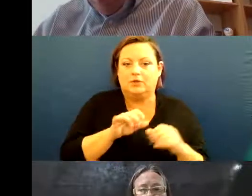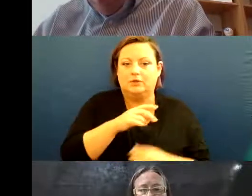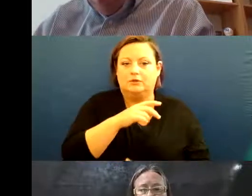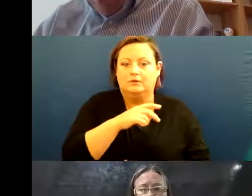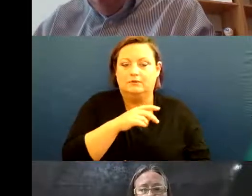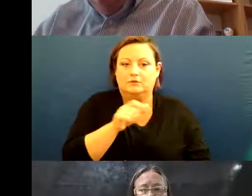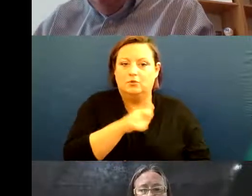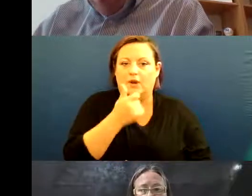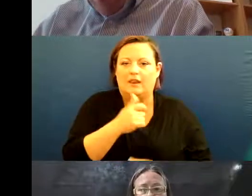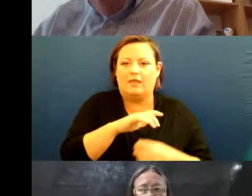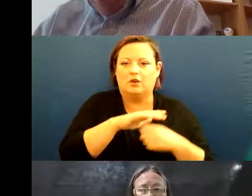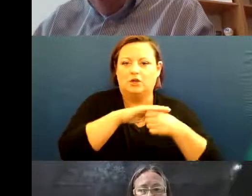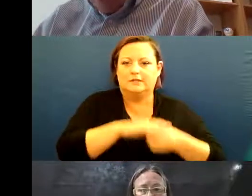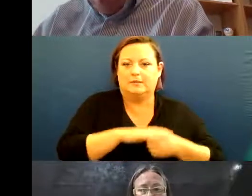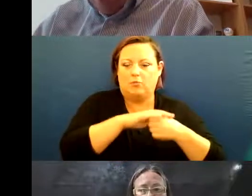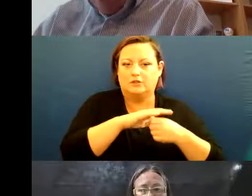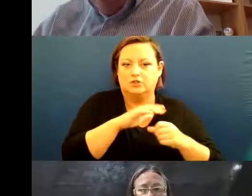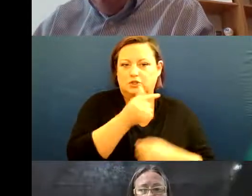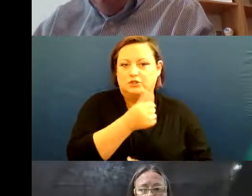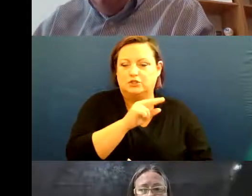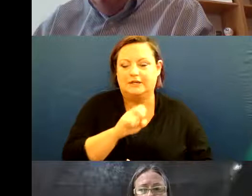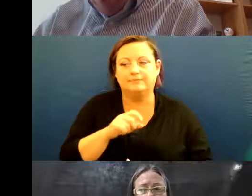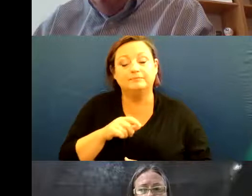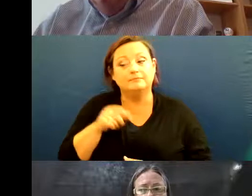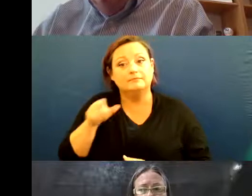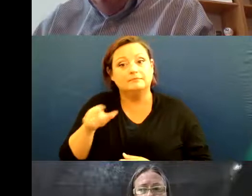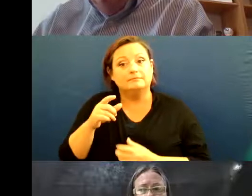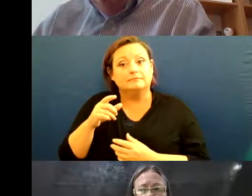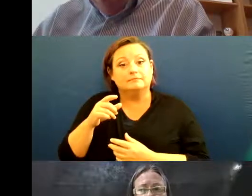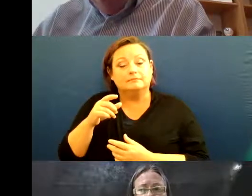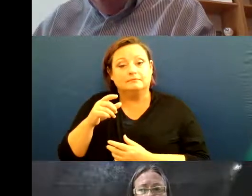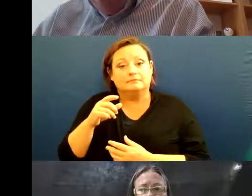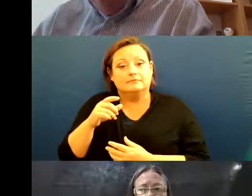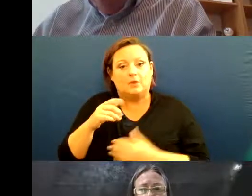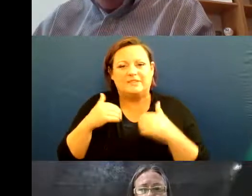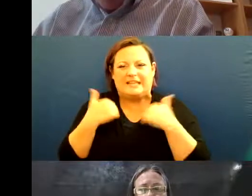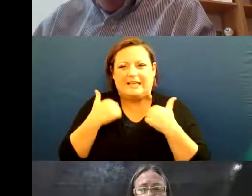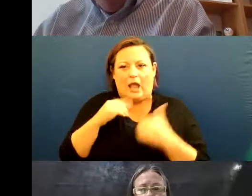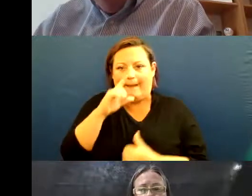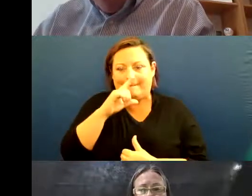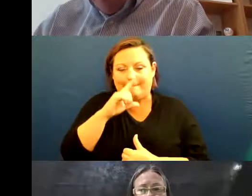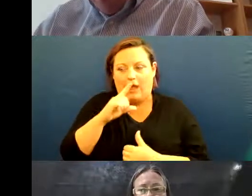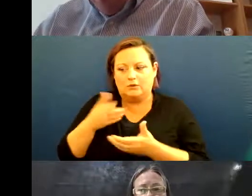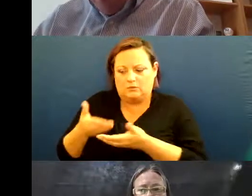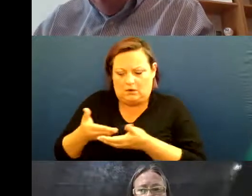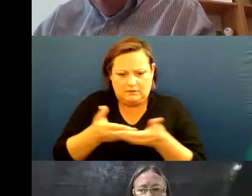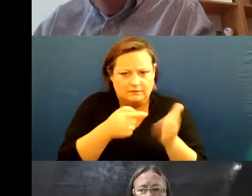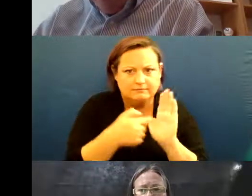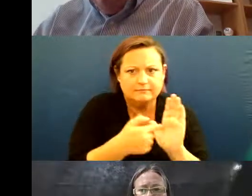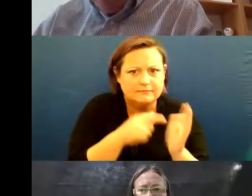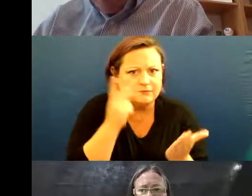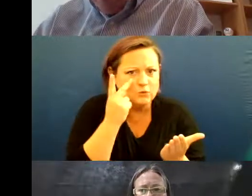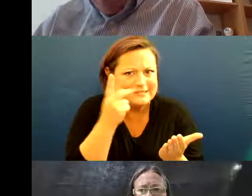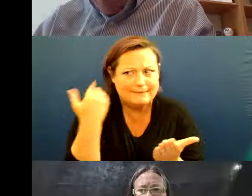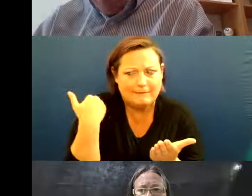into the lab with this mouse shown on the right and said, "Have you ever seen anything like this?" And it